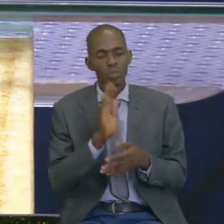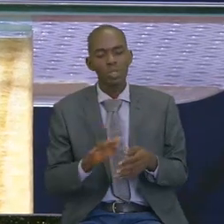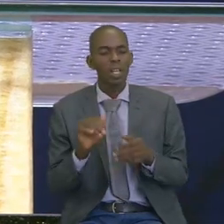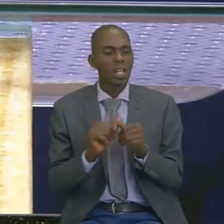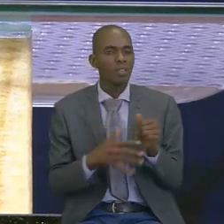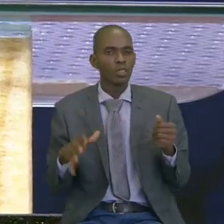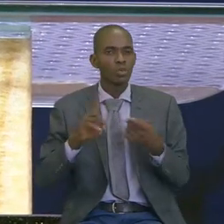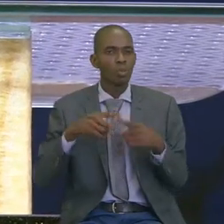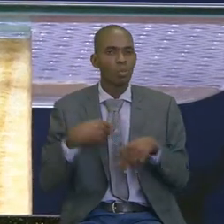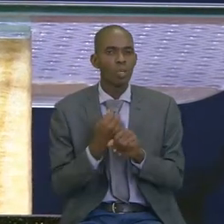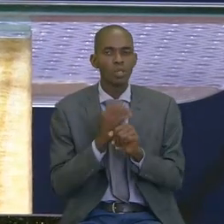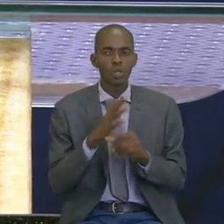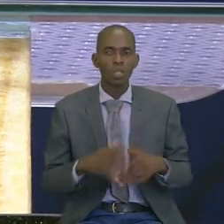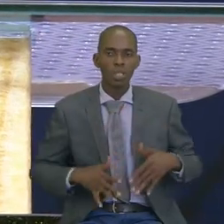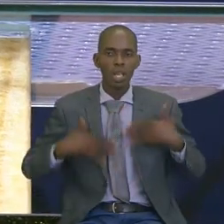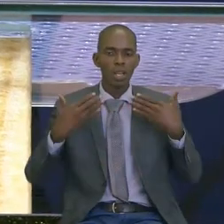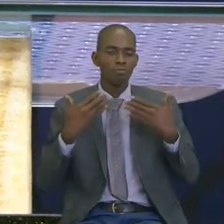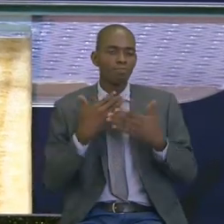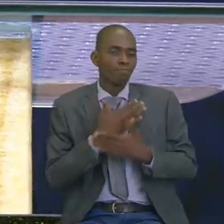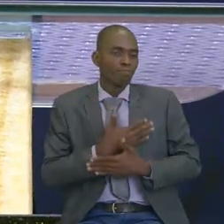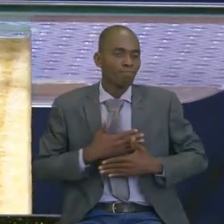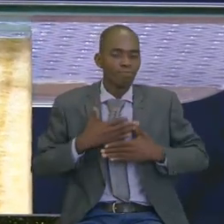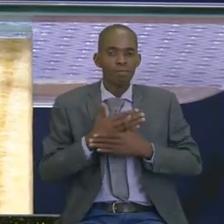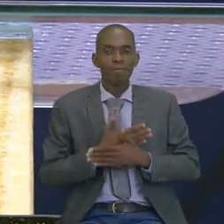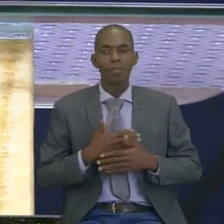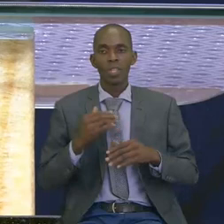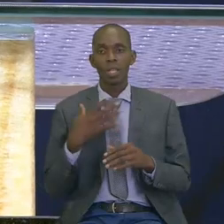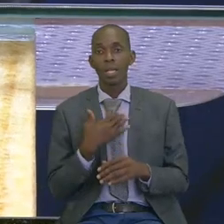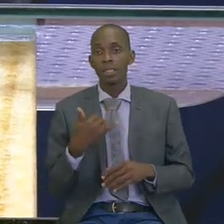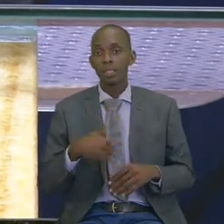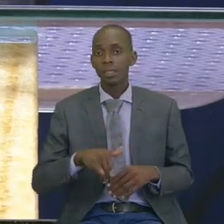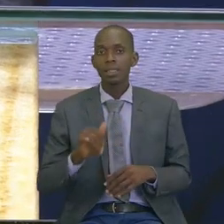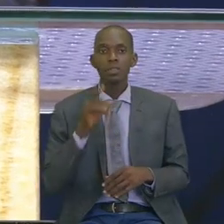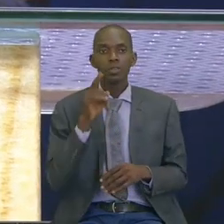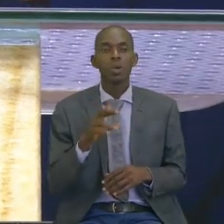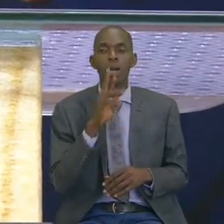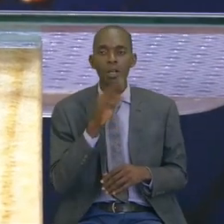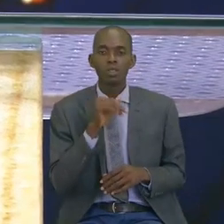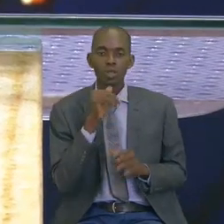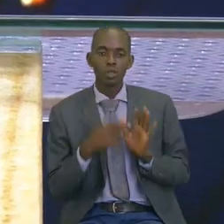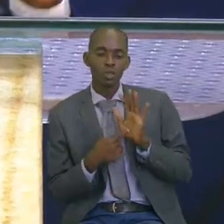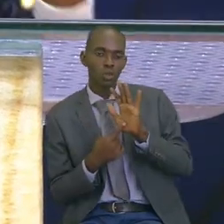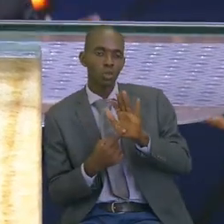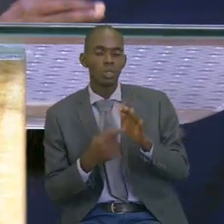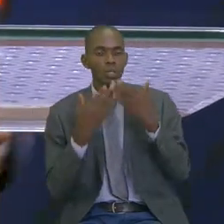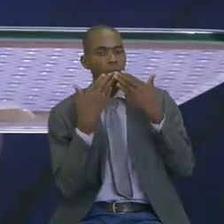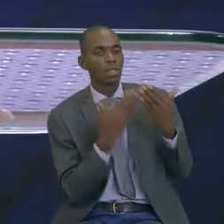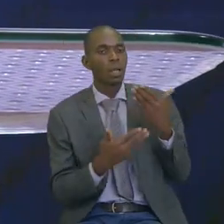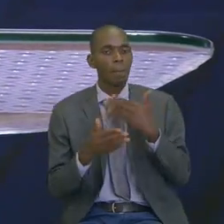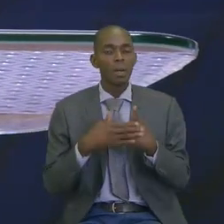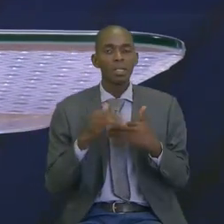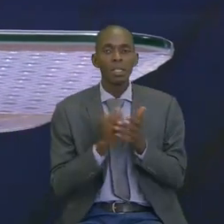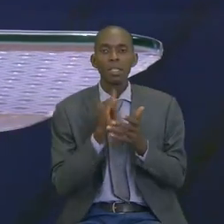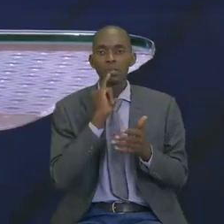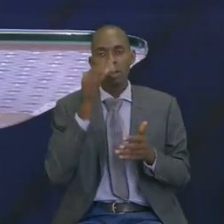your life enjoyable. And yet, you're not reciprocating. That is the reason why judgment will